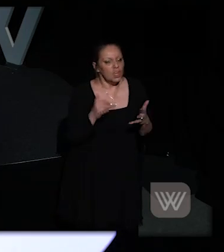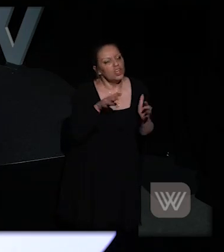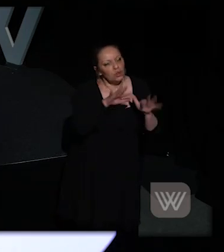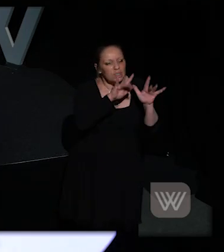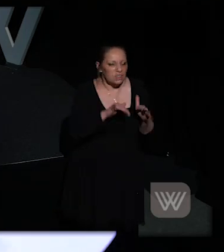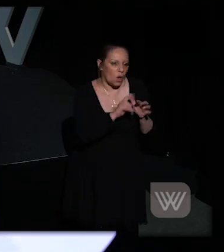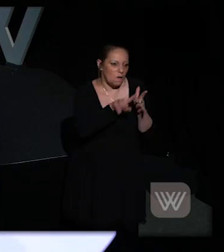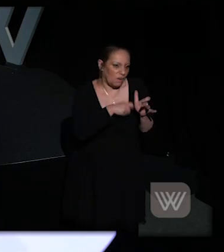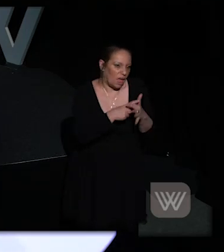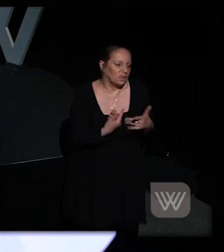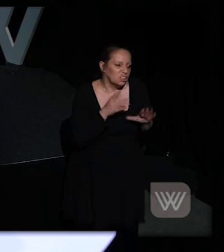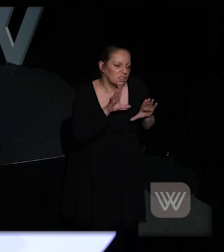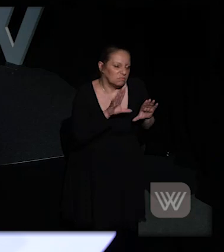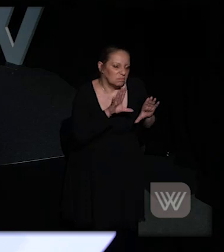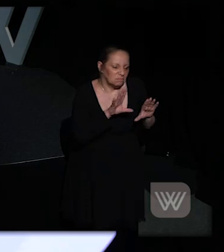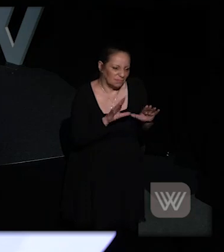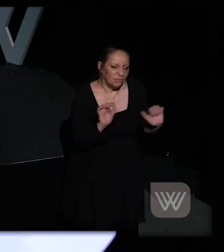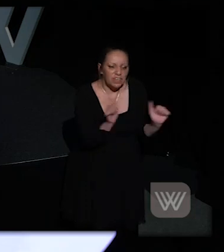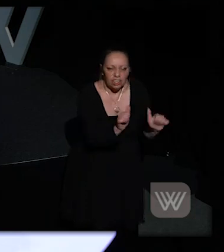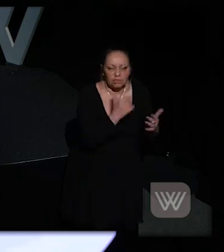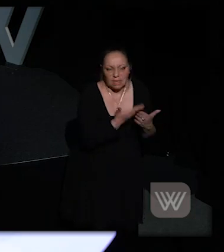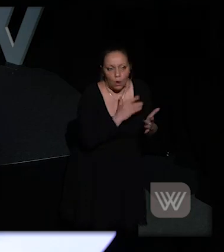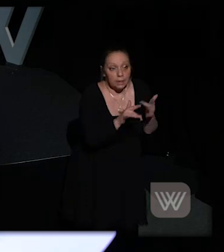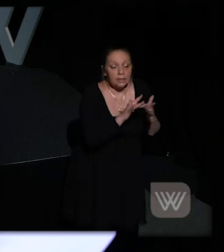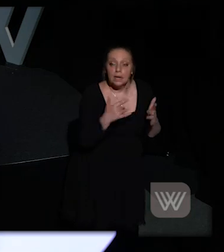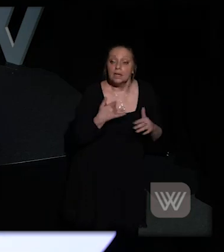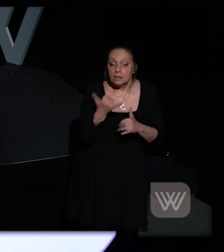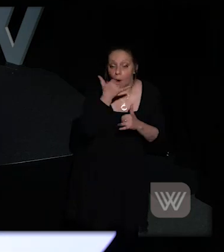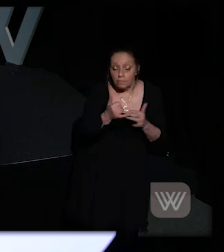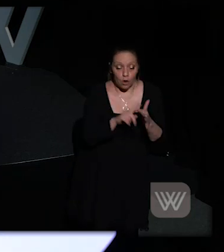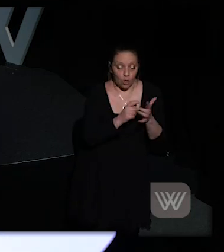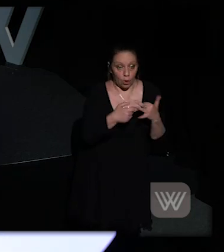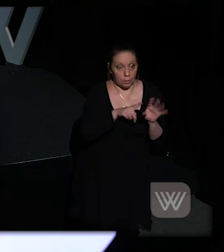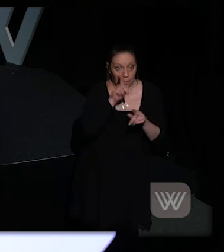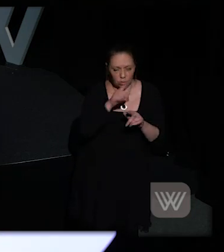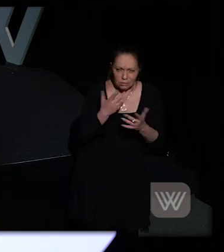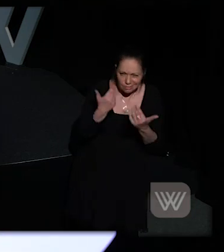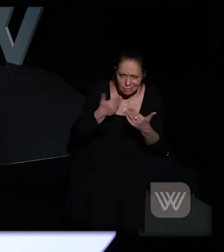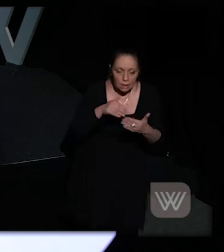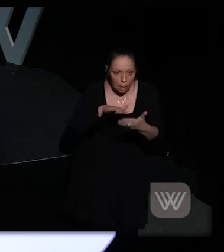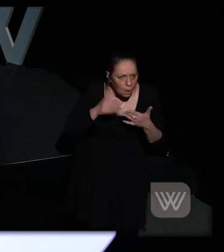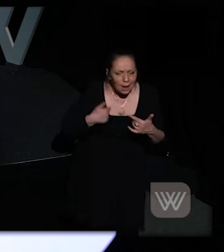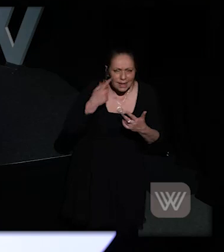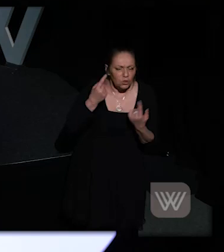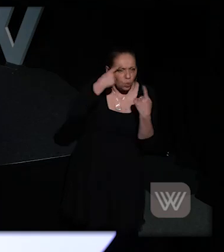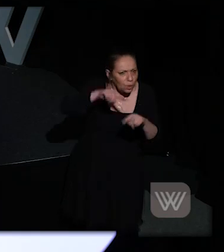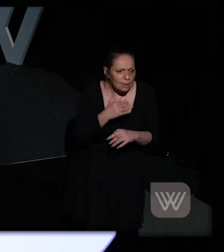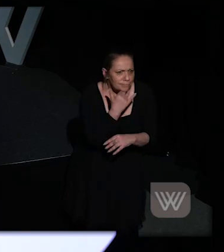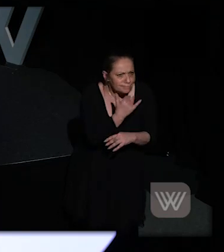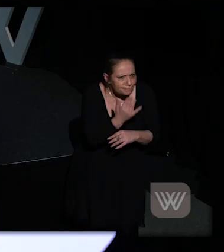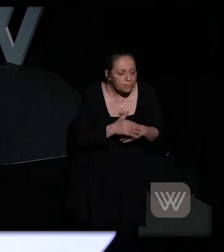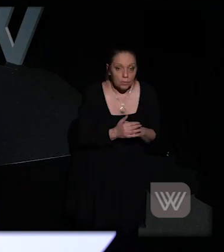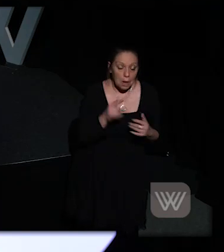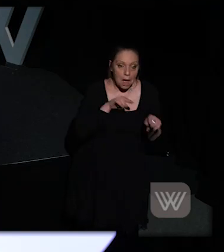internet, love. So I started ringing economists and saying, can you please help me? I need to know how much this costs. And most